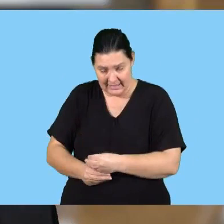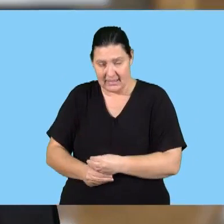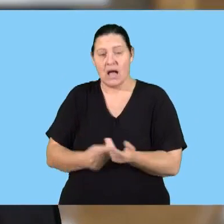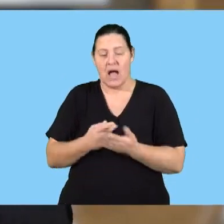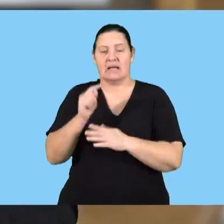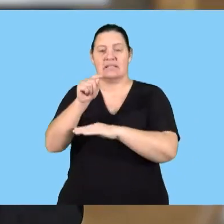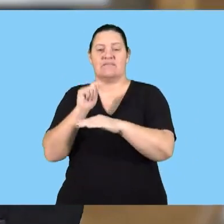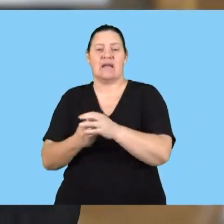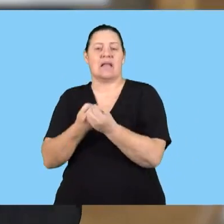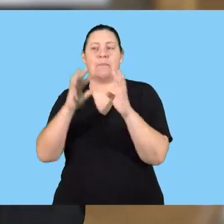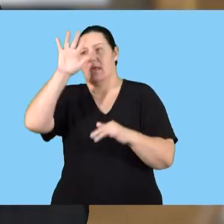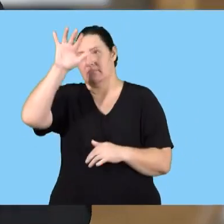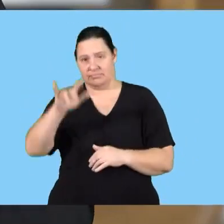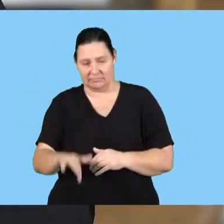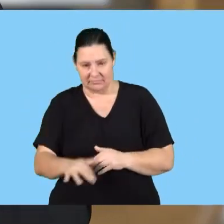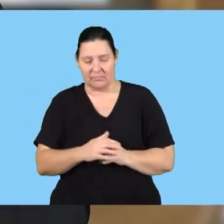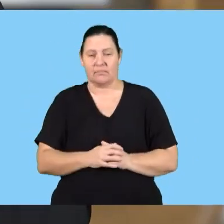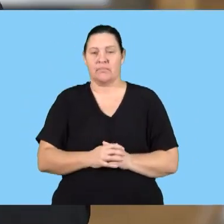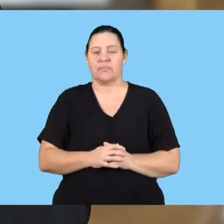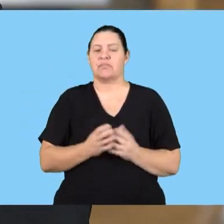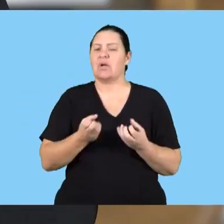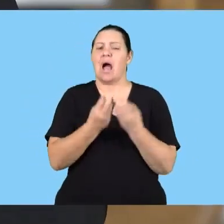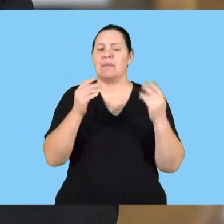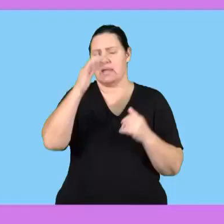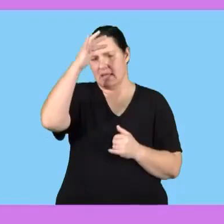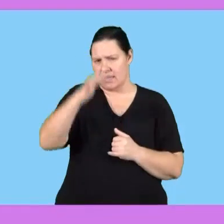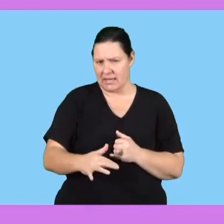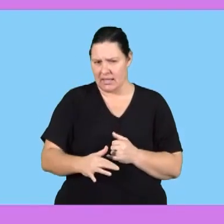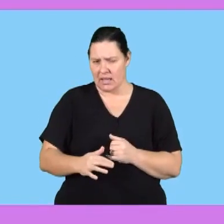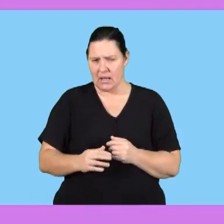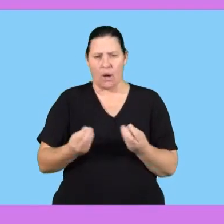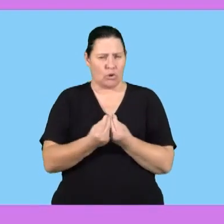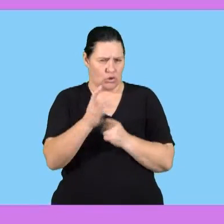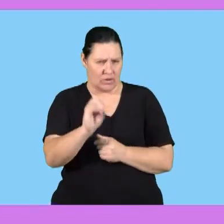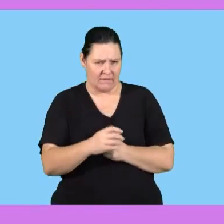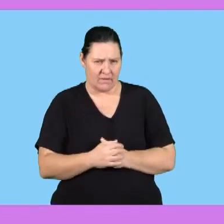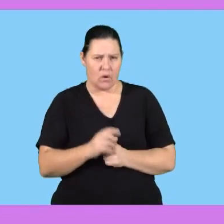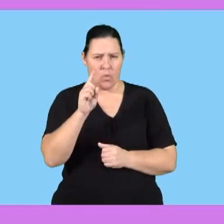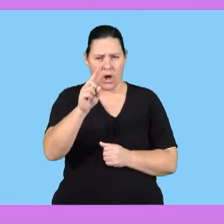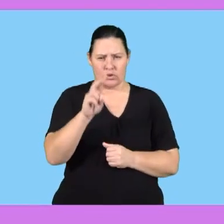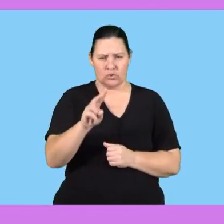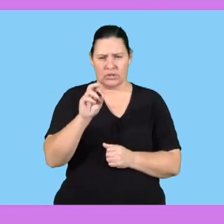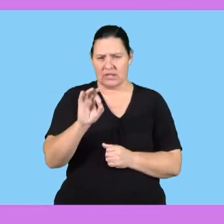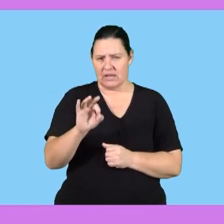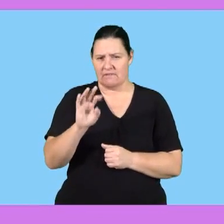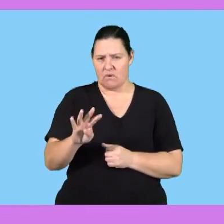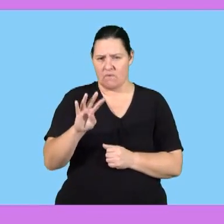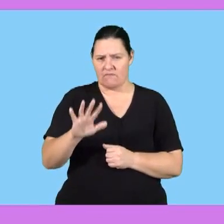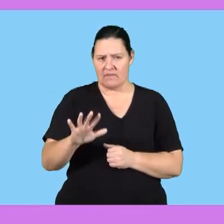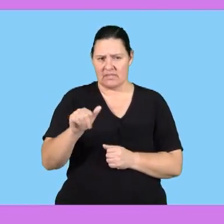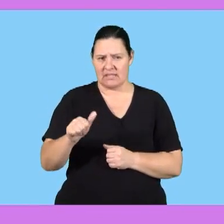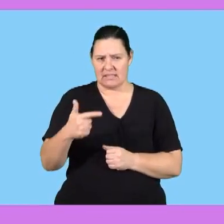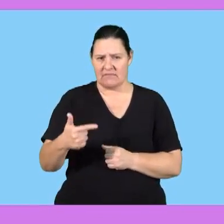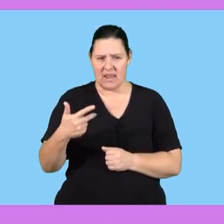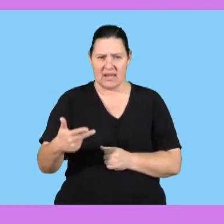numbers together, divided by the amount of entries. So let's see how many wheat products I have. So it's 1, 2,